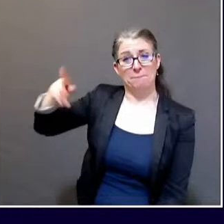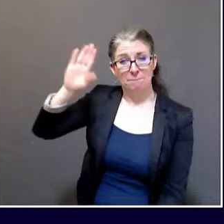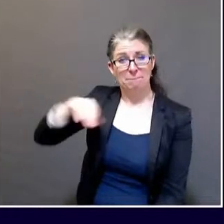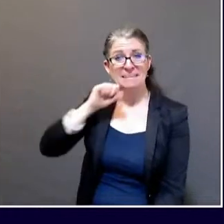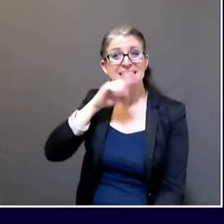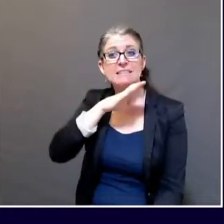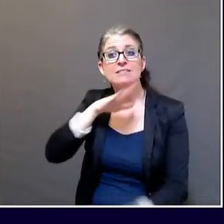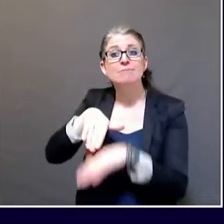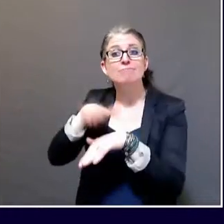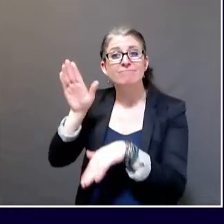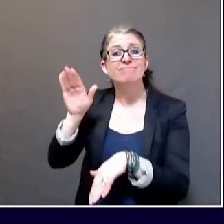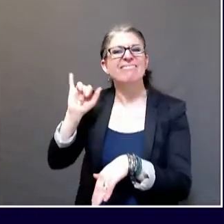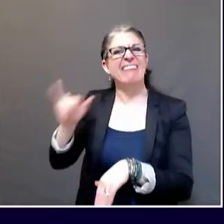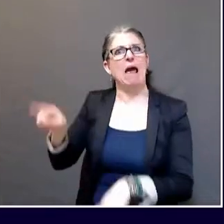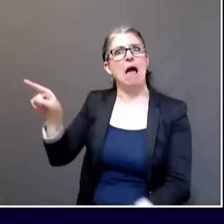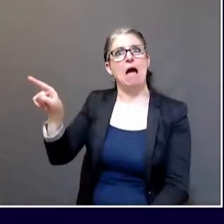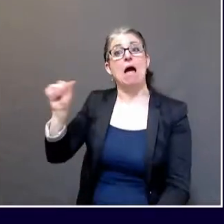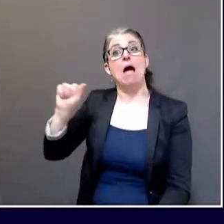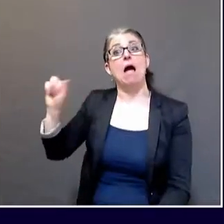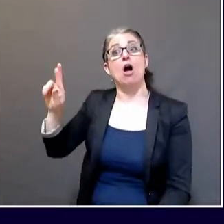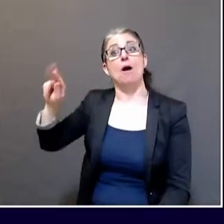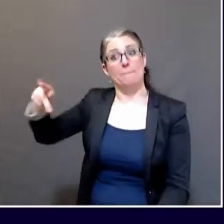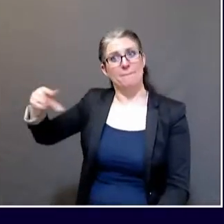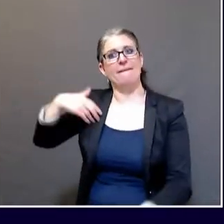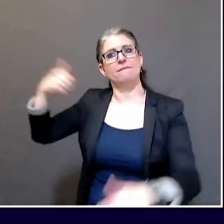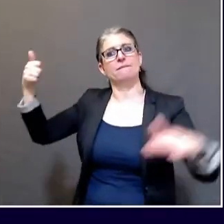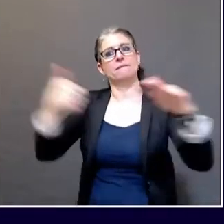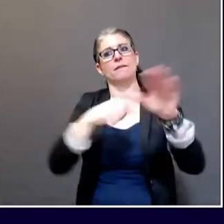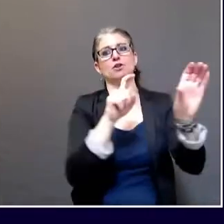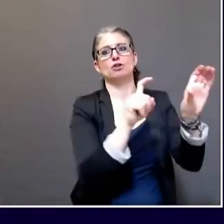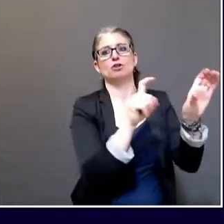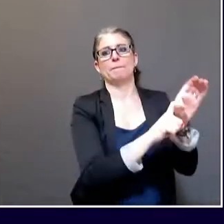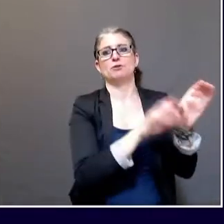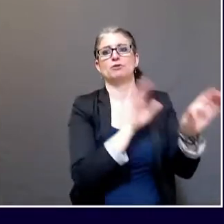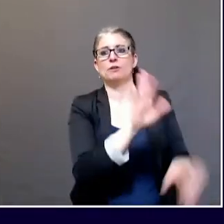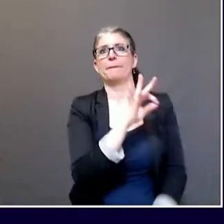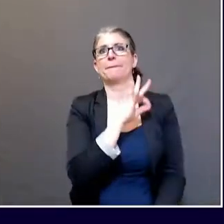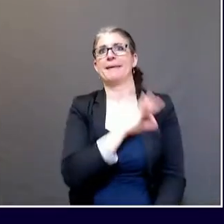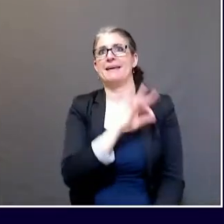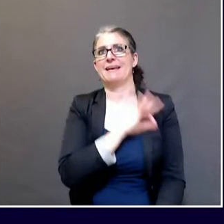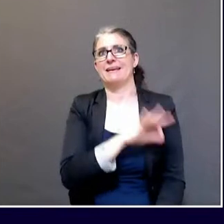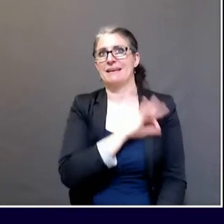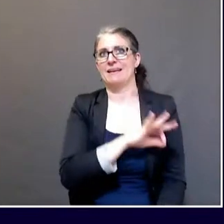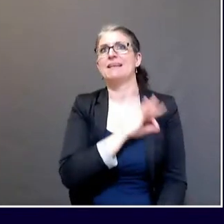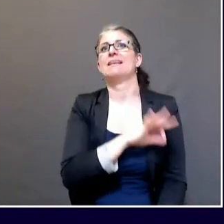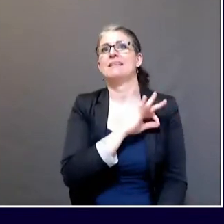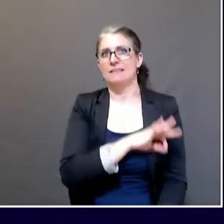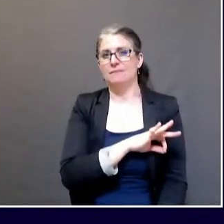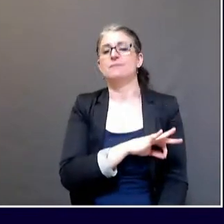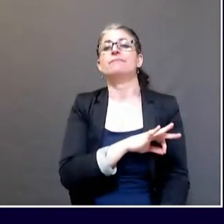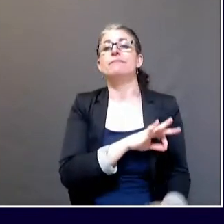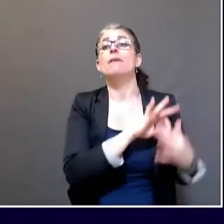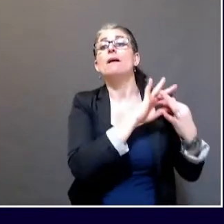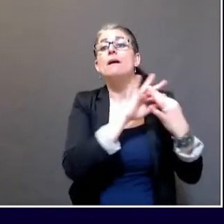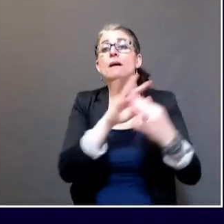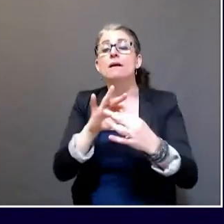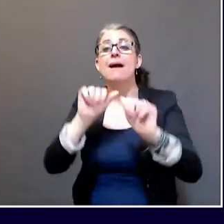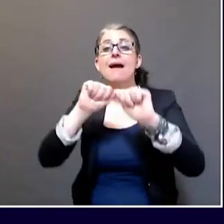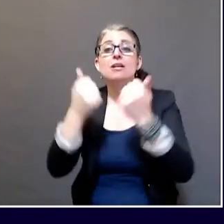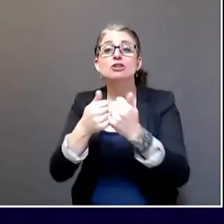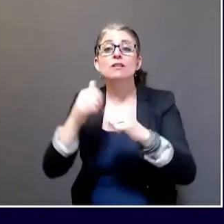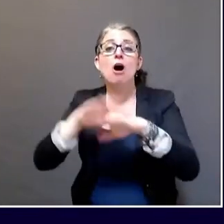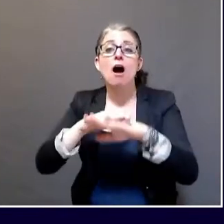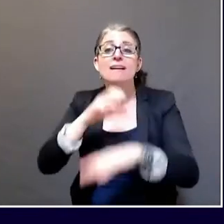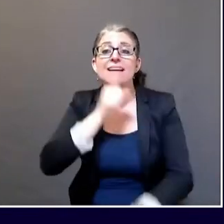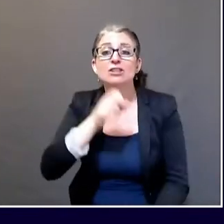are great partners to find older people who may be homebound or otherwise have transportation challenges. So we will be layering on top